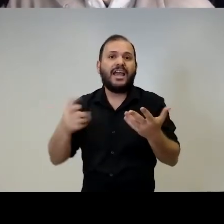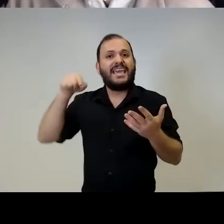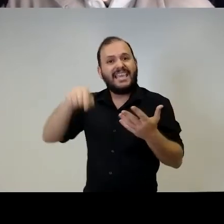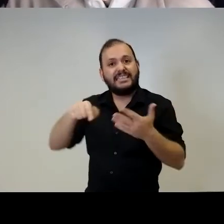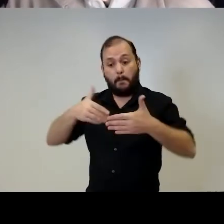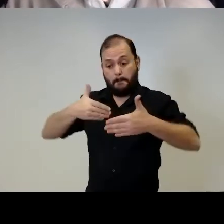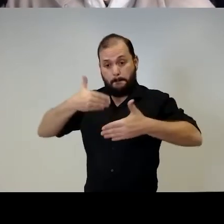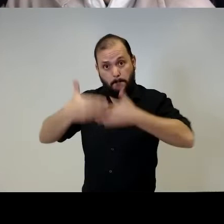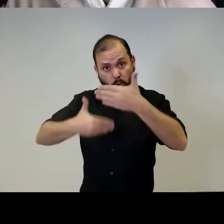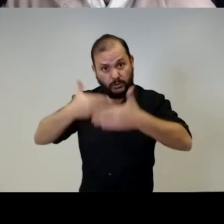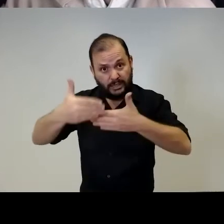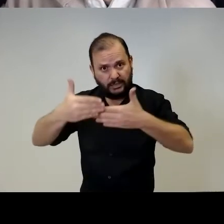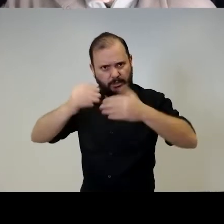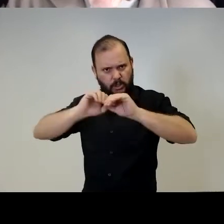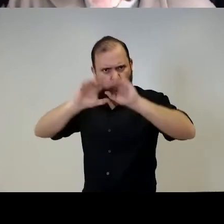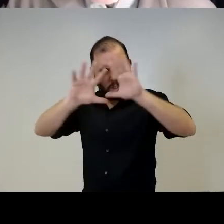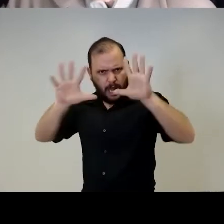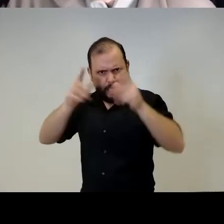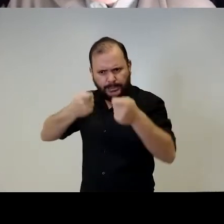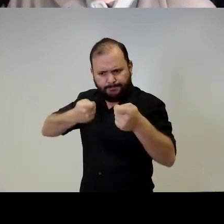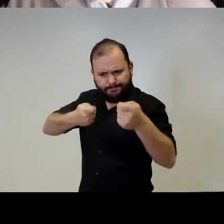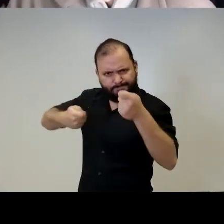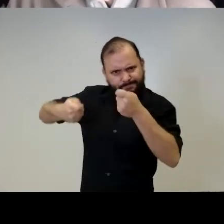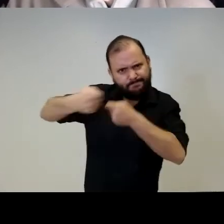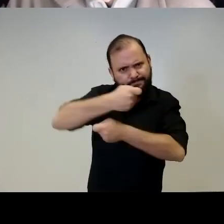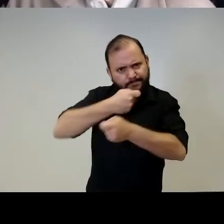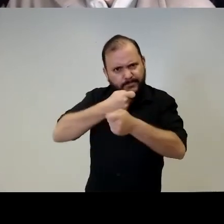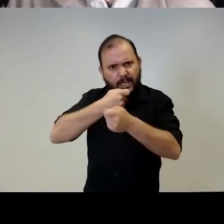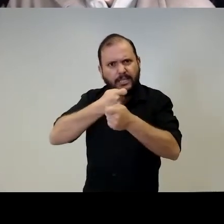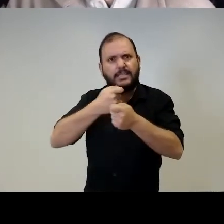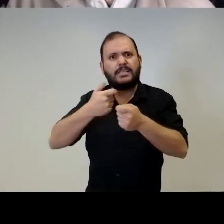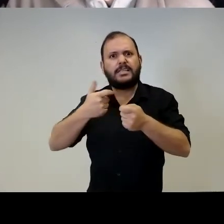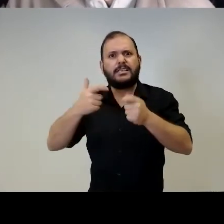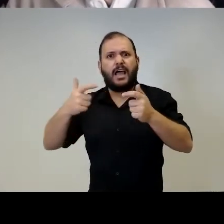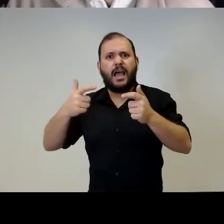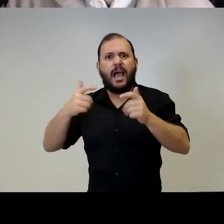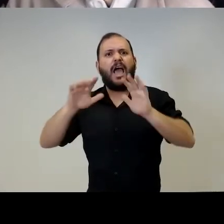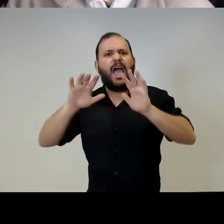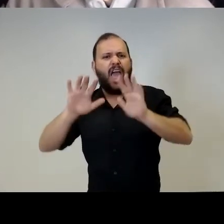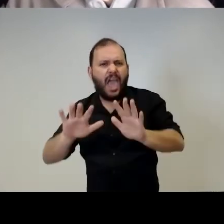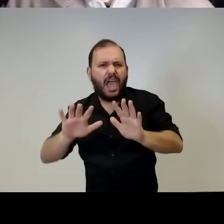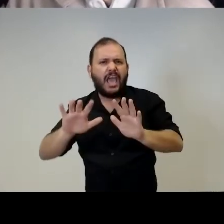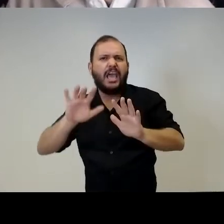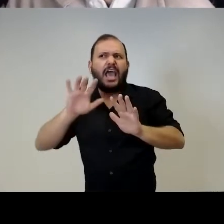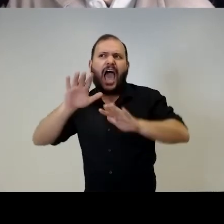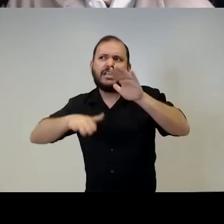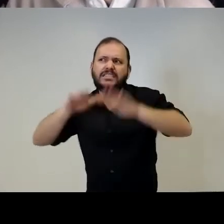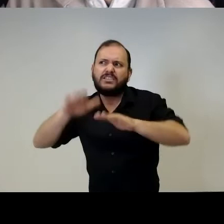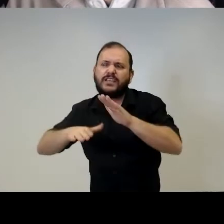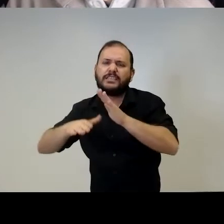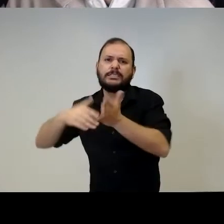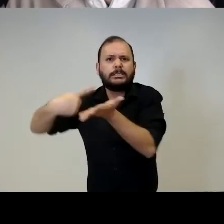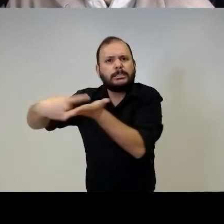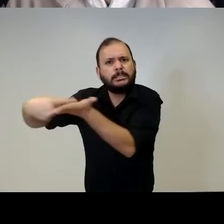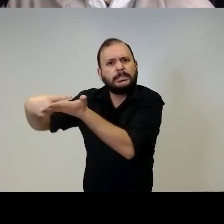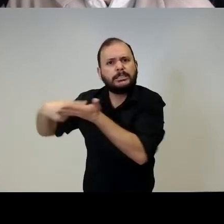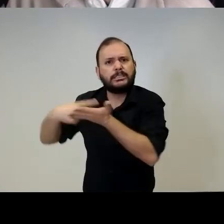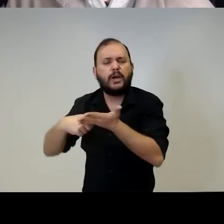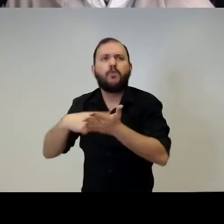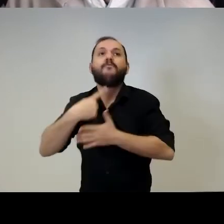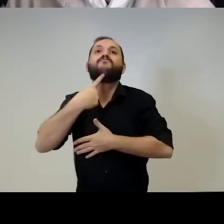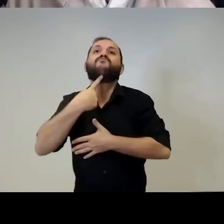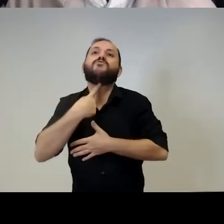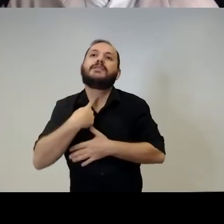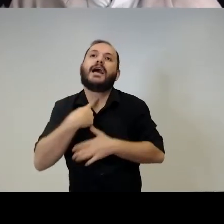role adequate? It is not in line with the wishes of the clients, not in line with the wishes of the